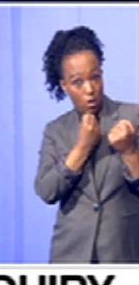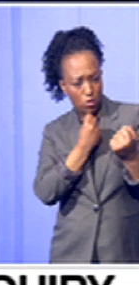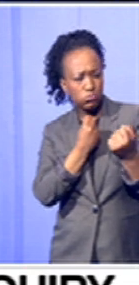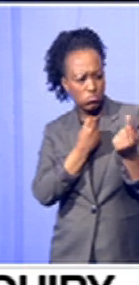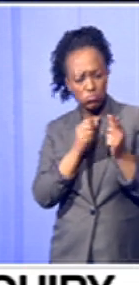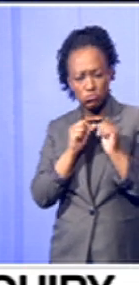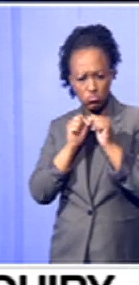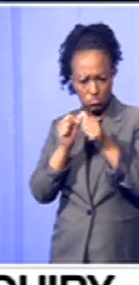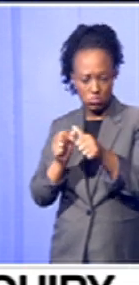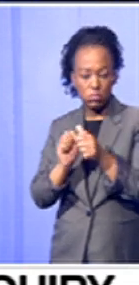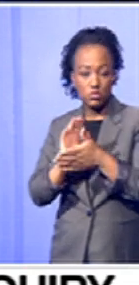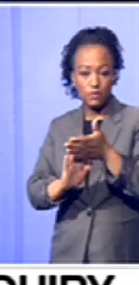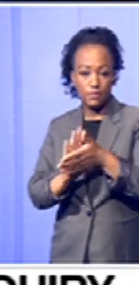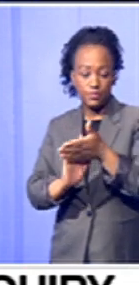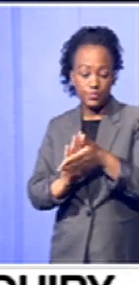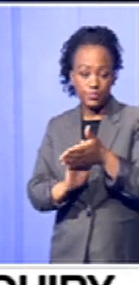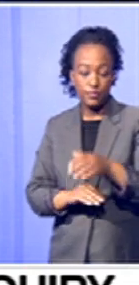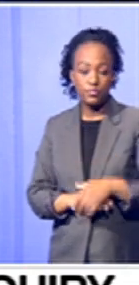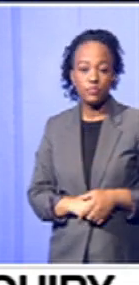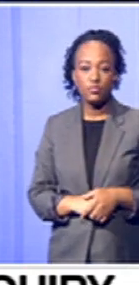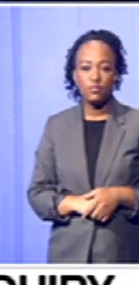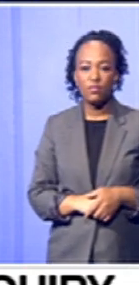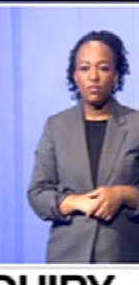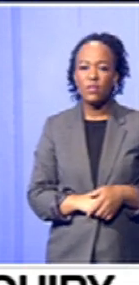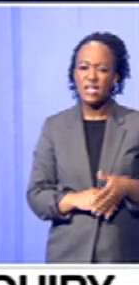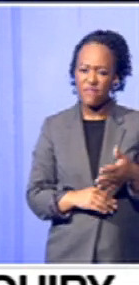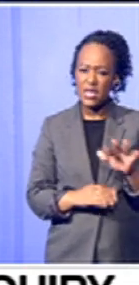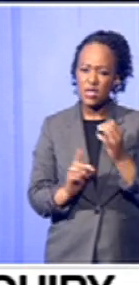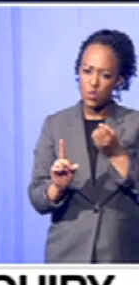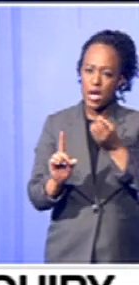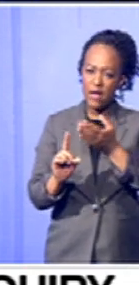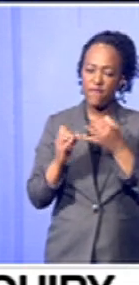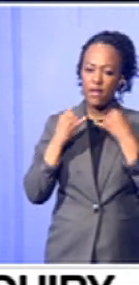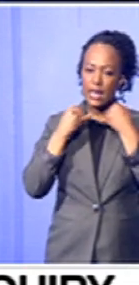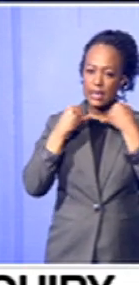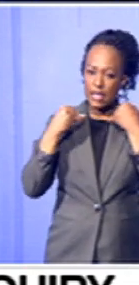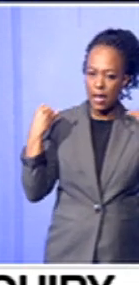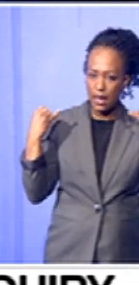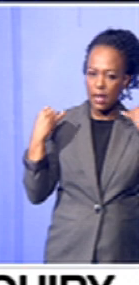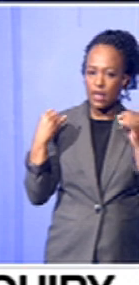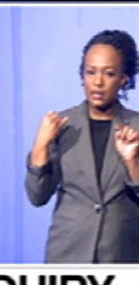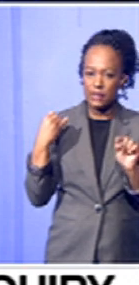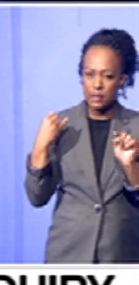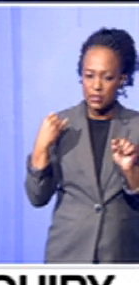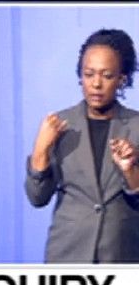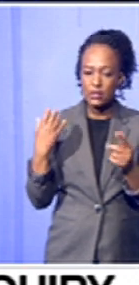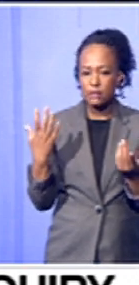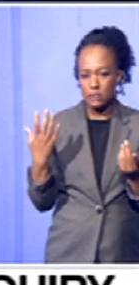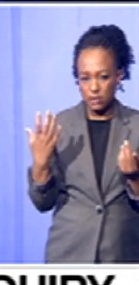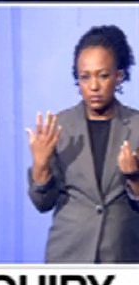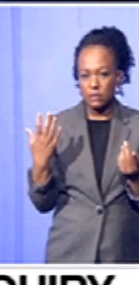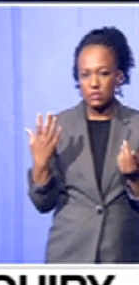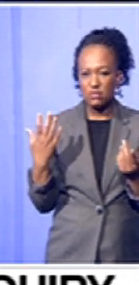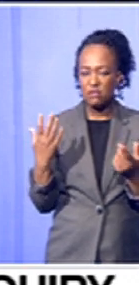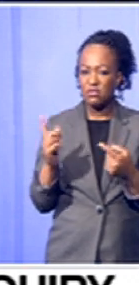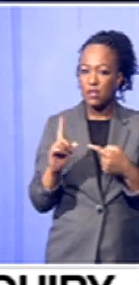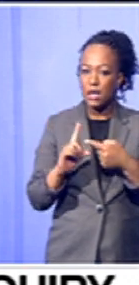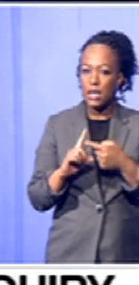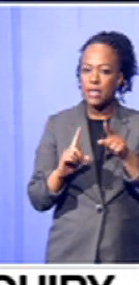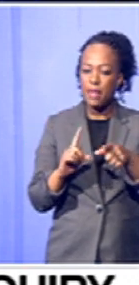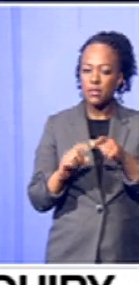that she has been given deadlines of how she must be able to conduct